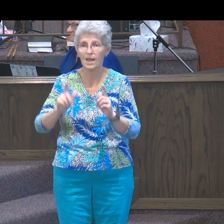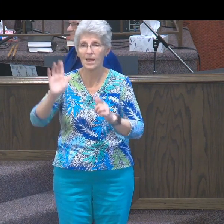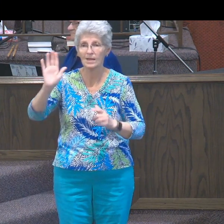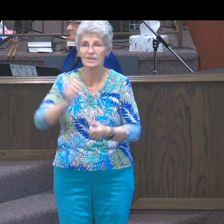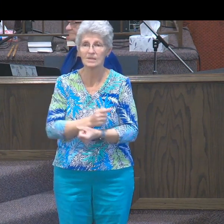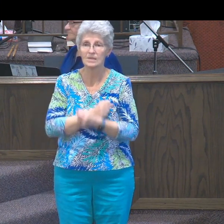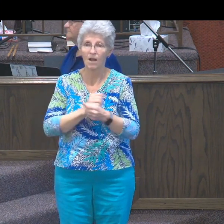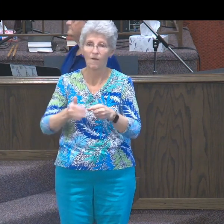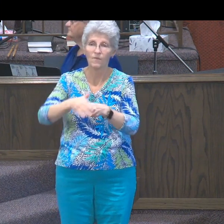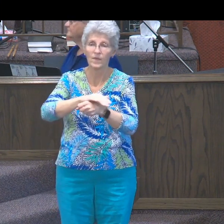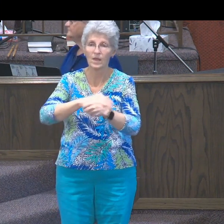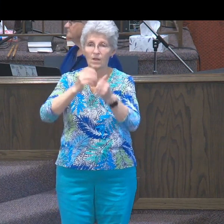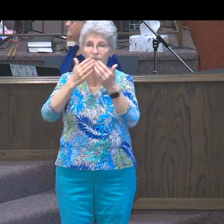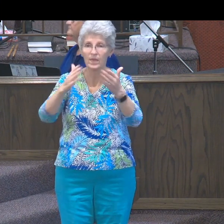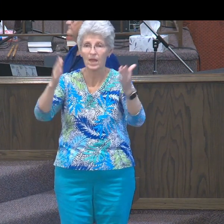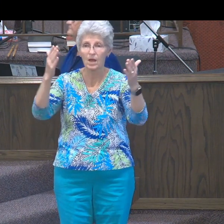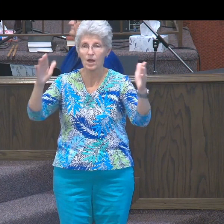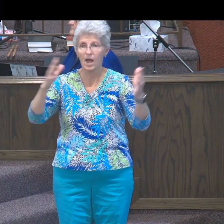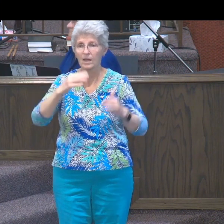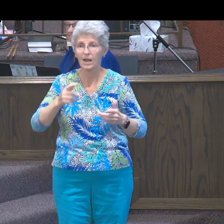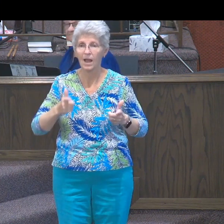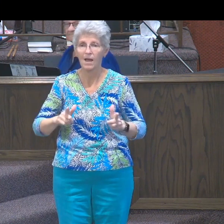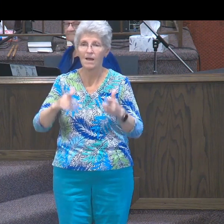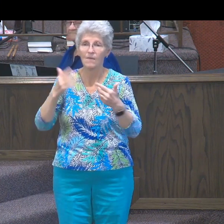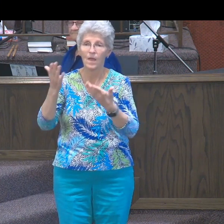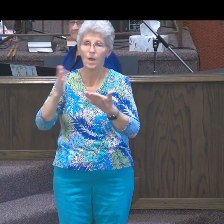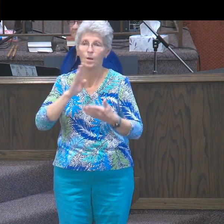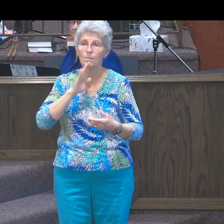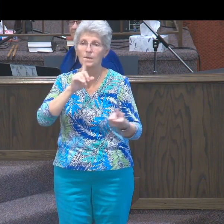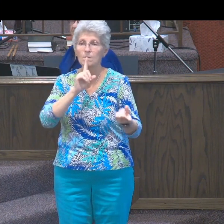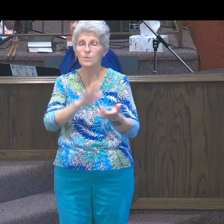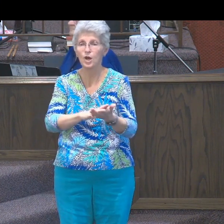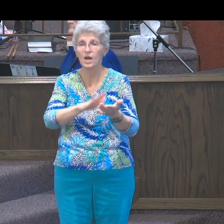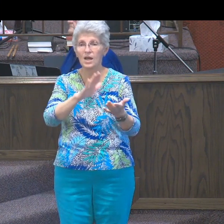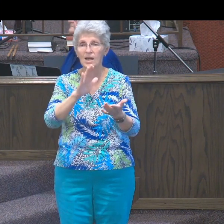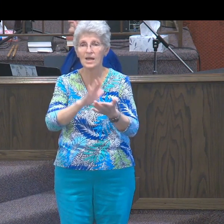Forevermore, let his love fill the air, and let there be